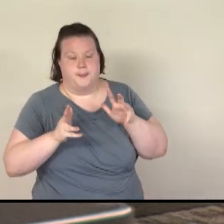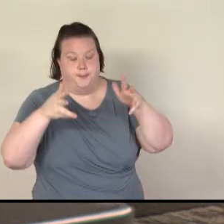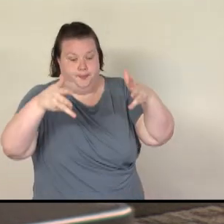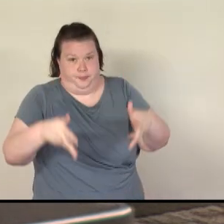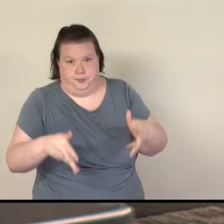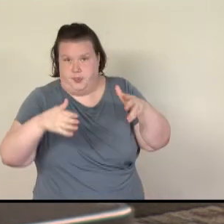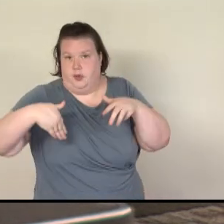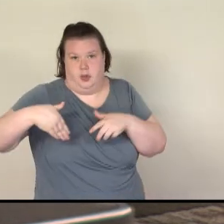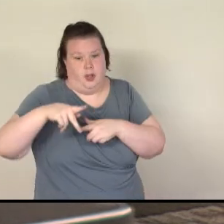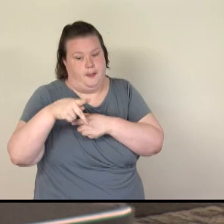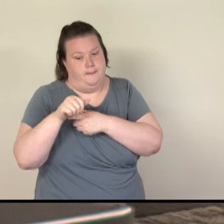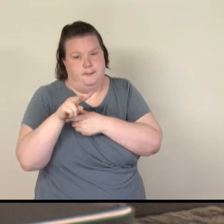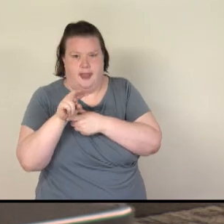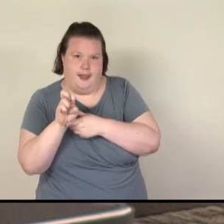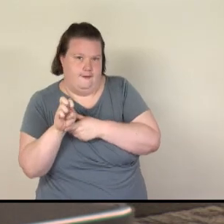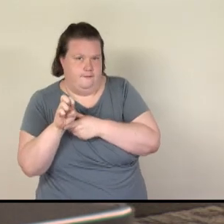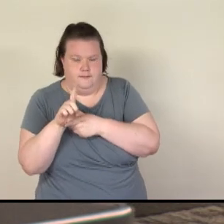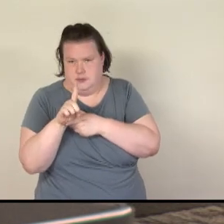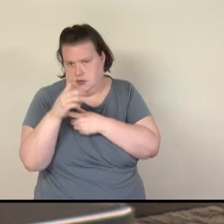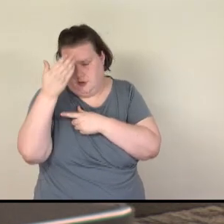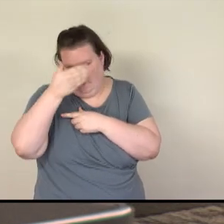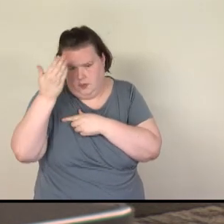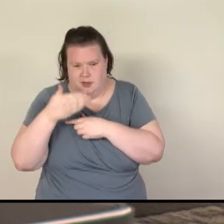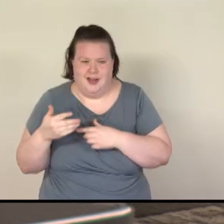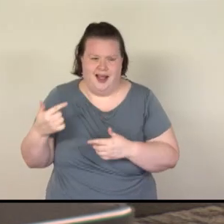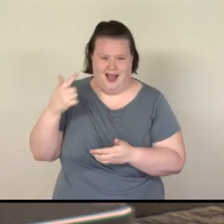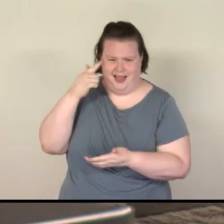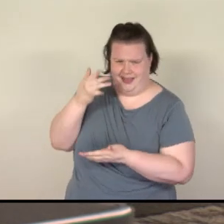way. It's not paved yet. The front isn't.